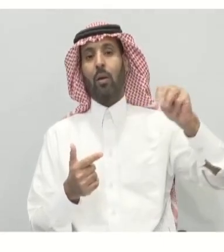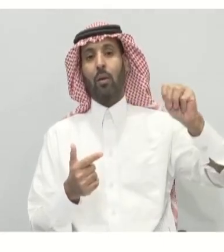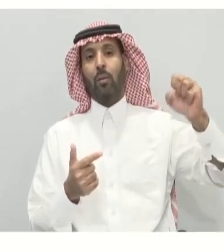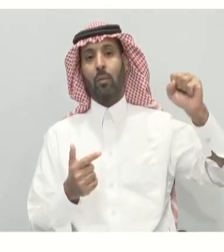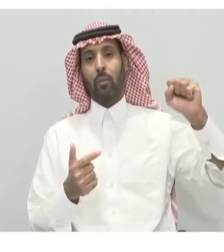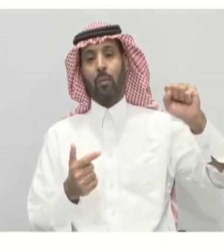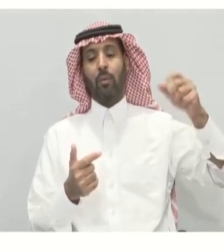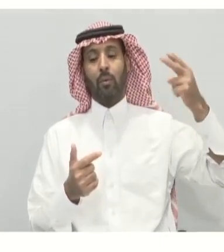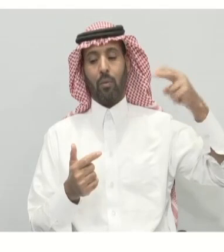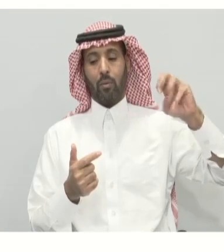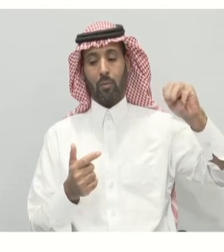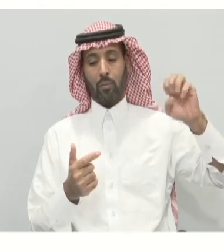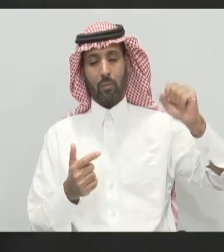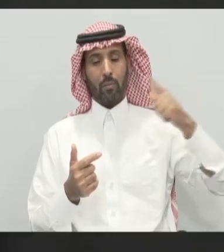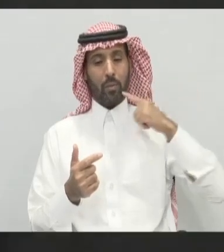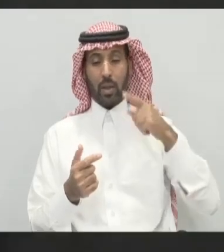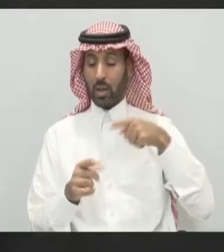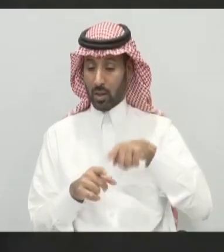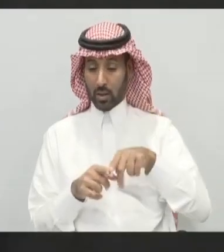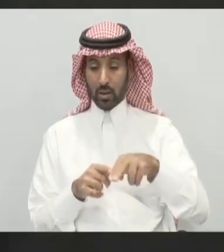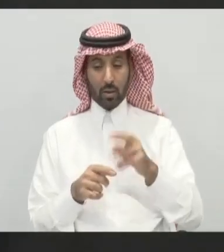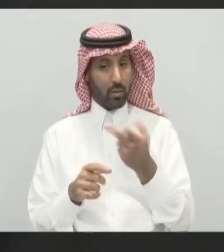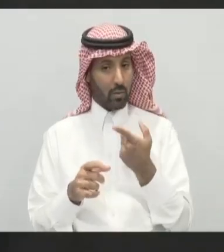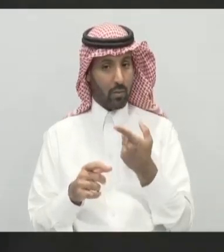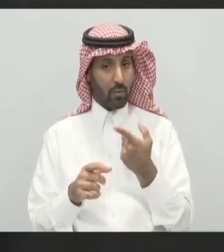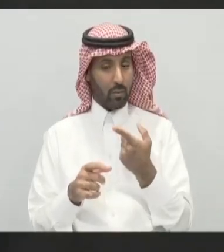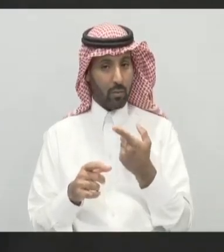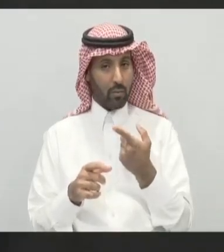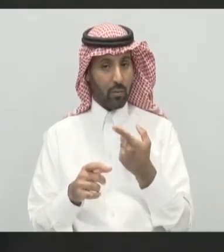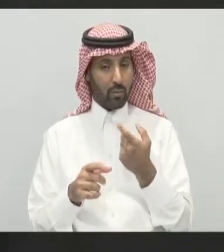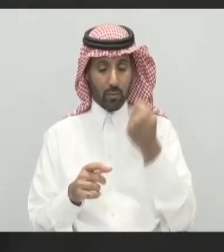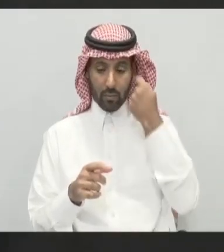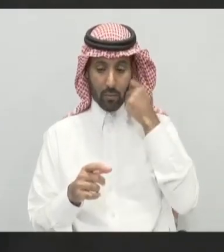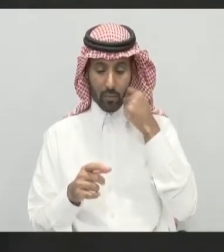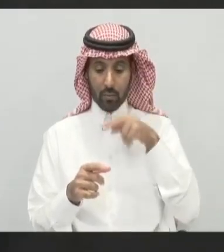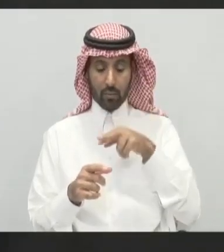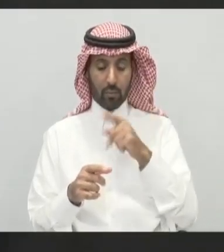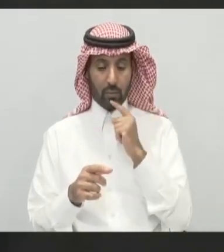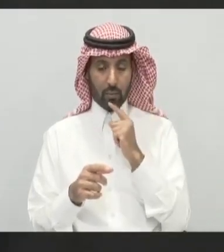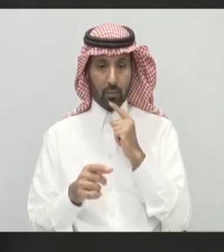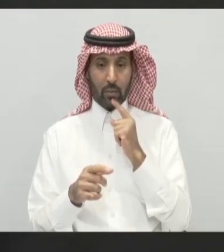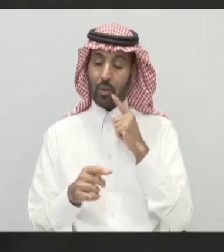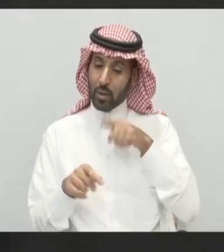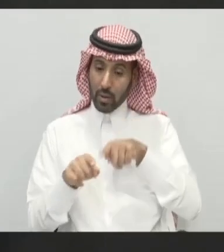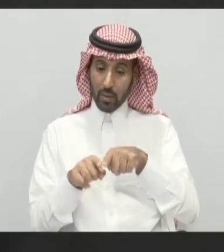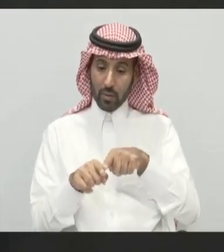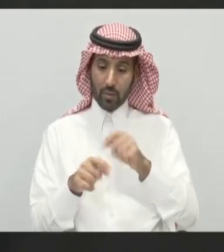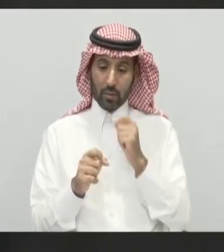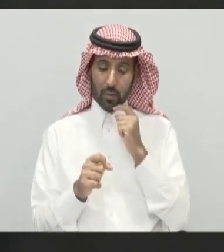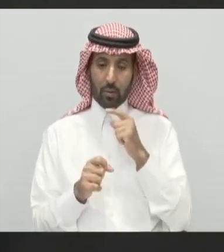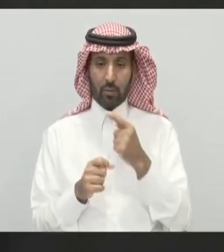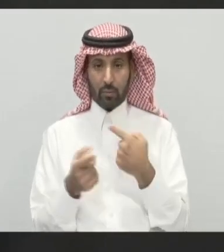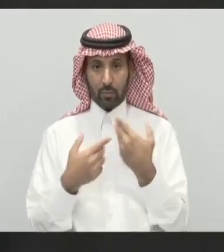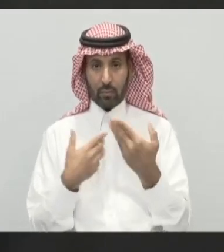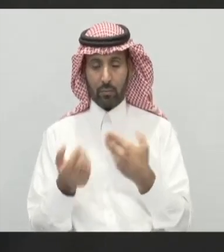Are they friends, siblings, brother and sister? Who are they? They look like that they are friends from the